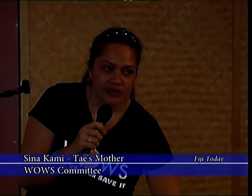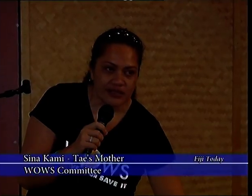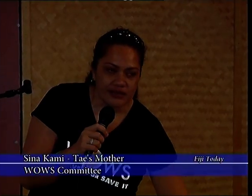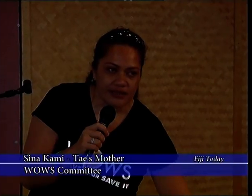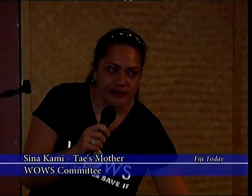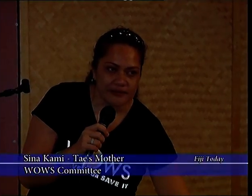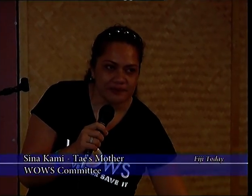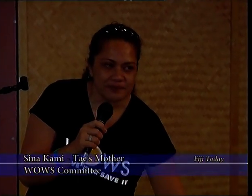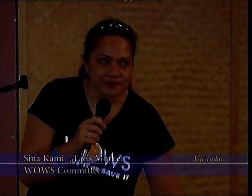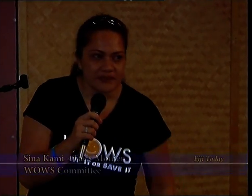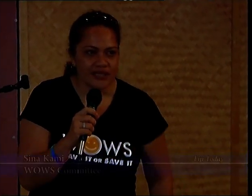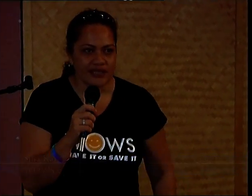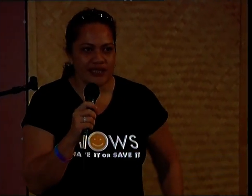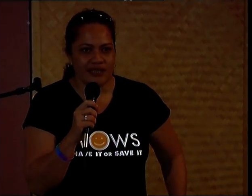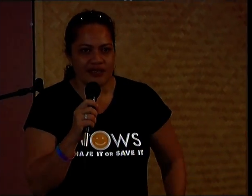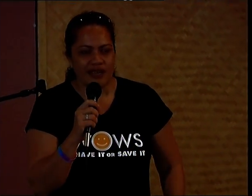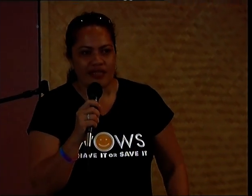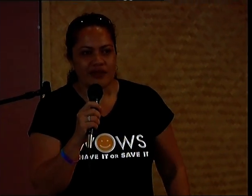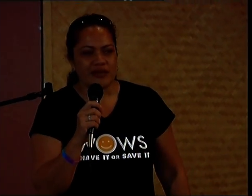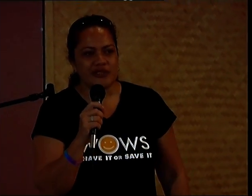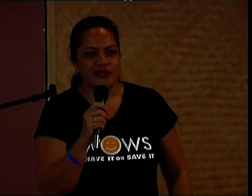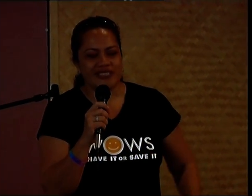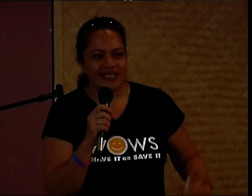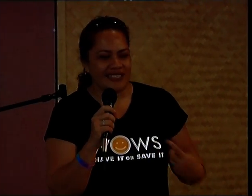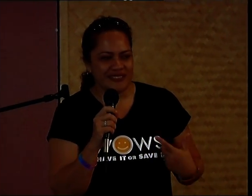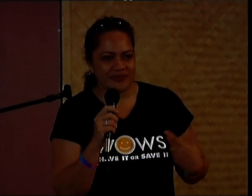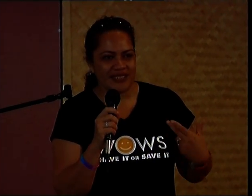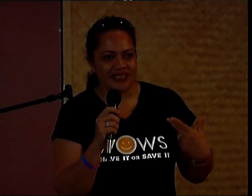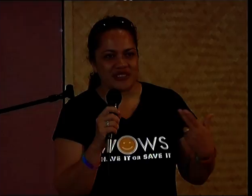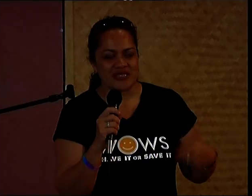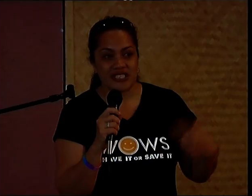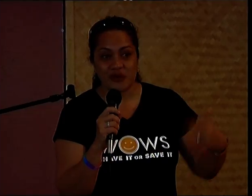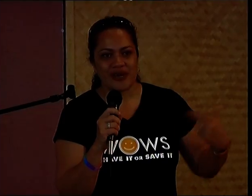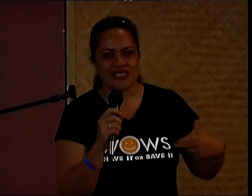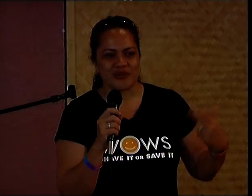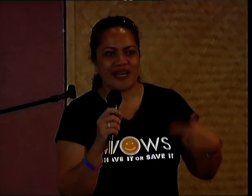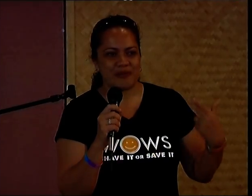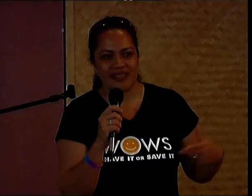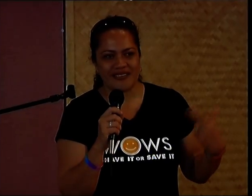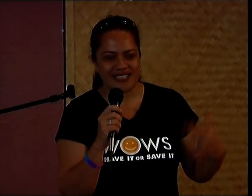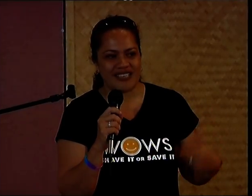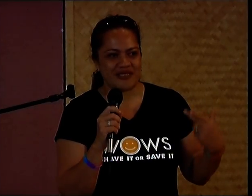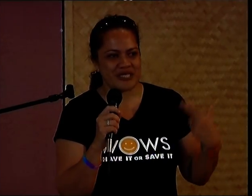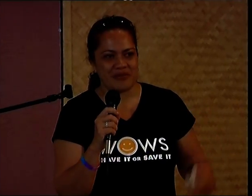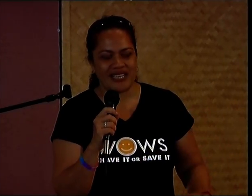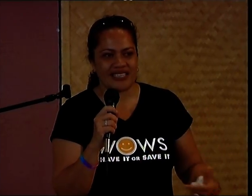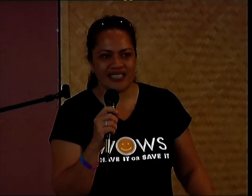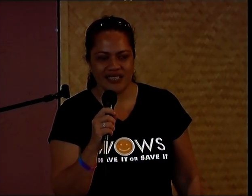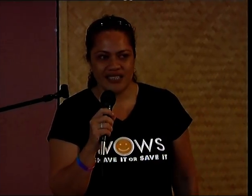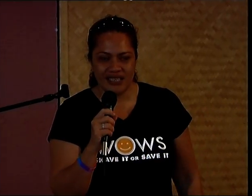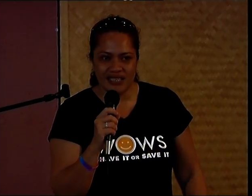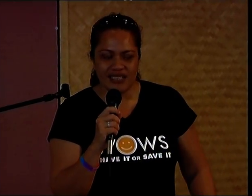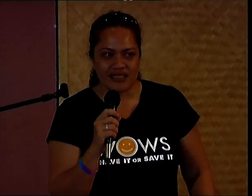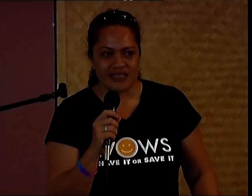I hope that I think my daughter and those little ones who are up there right now